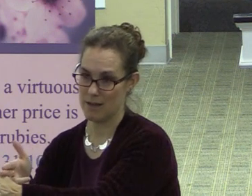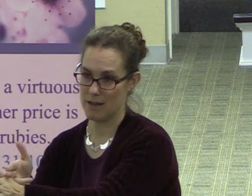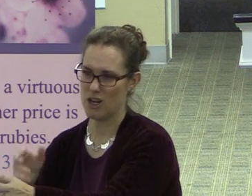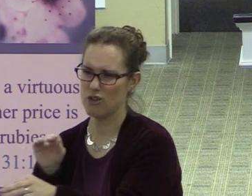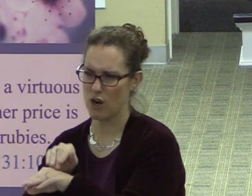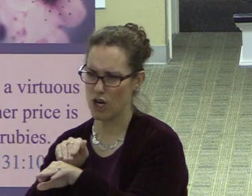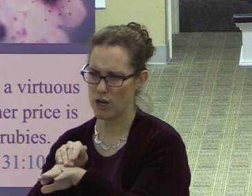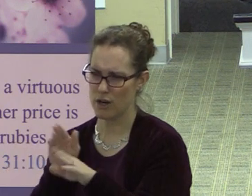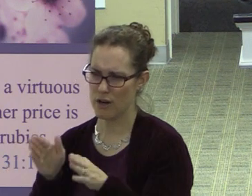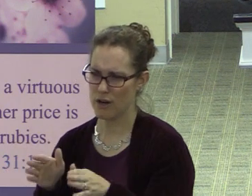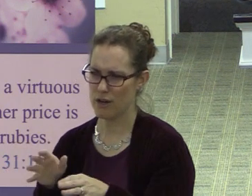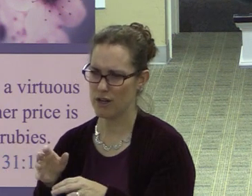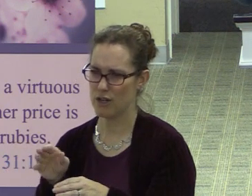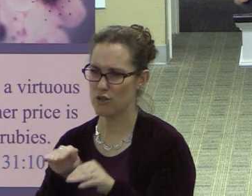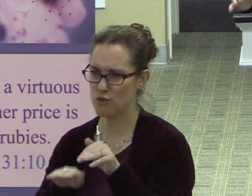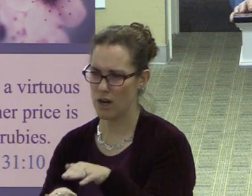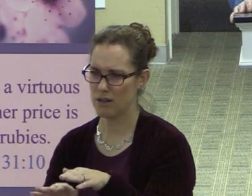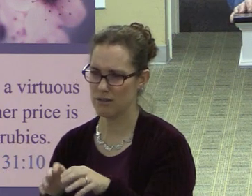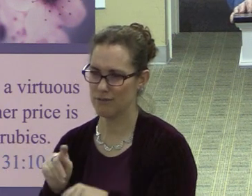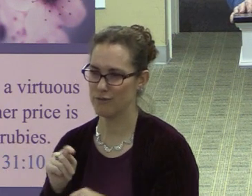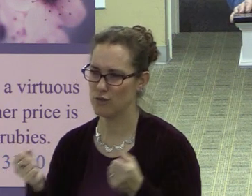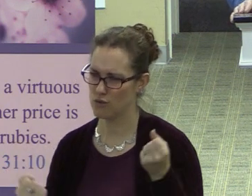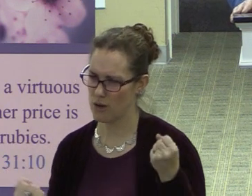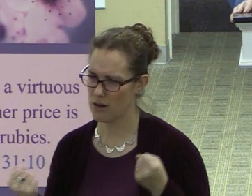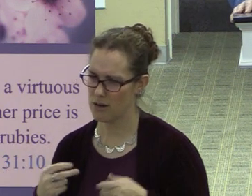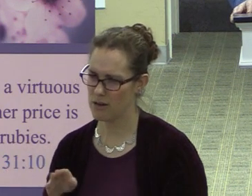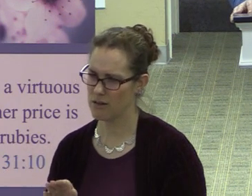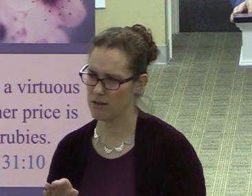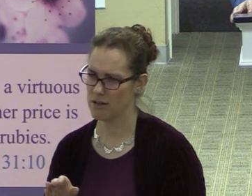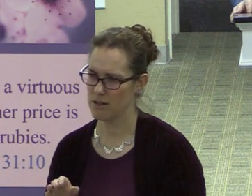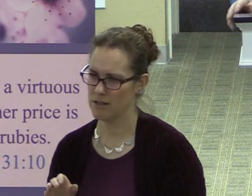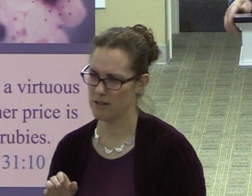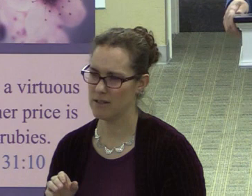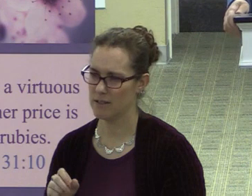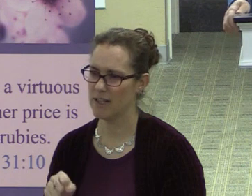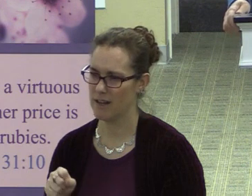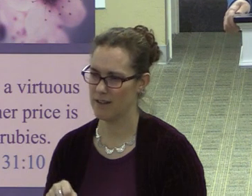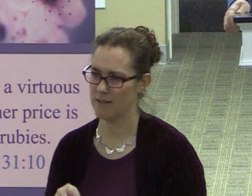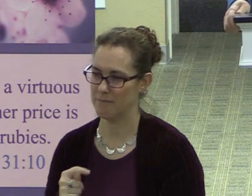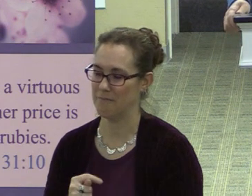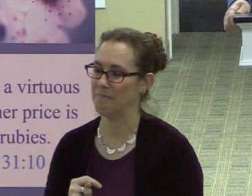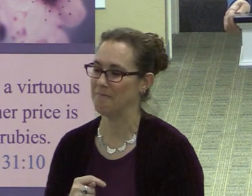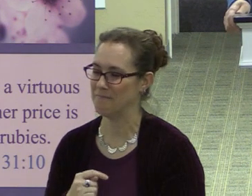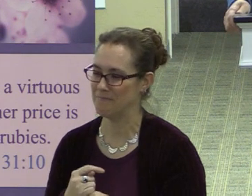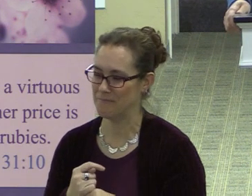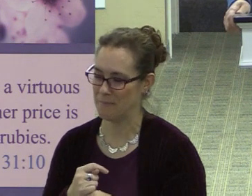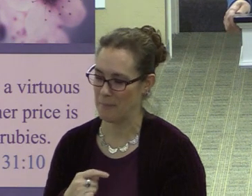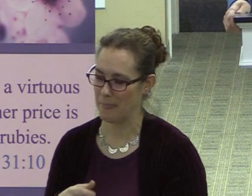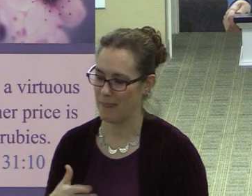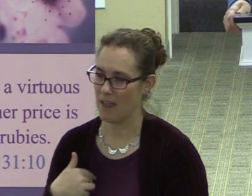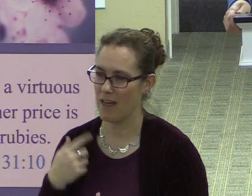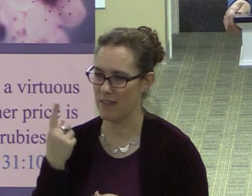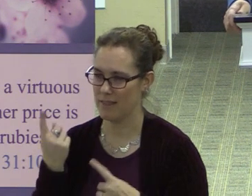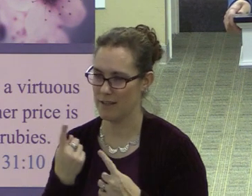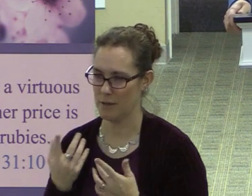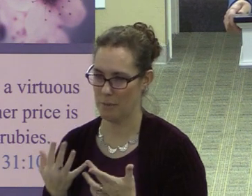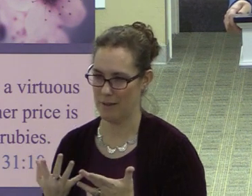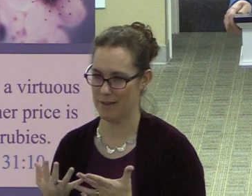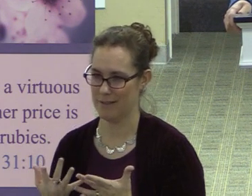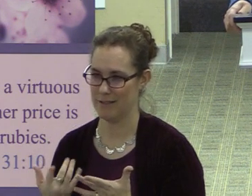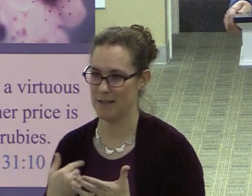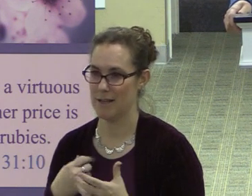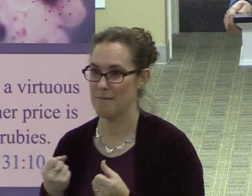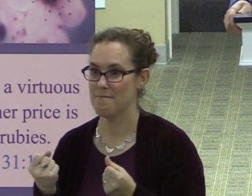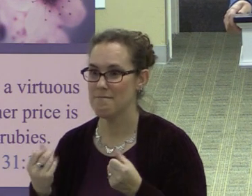talk. And he goes, you got chains? I said, I don't have chains. And he had said, I don't think you should go up it. I think you should wait this out. And I'm like, man, I got so